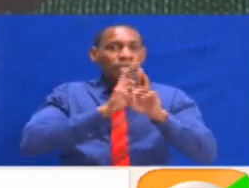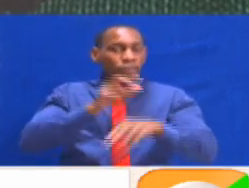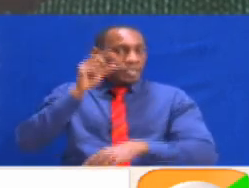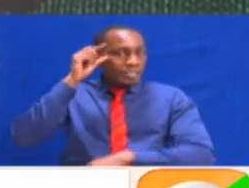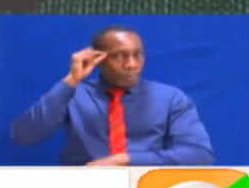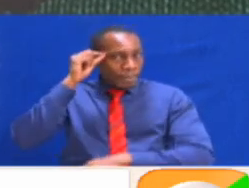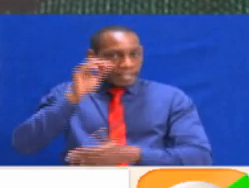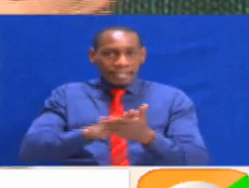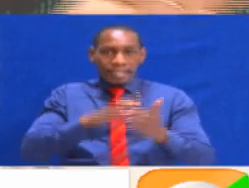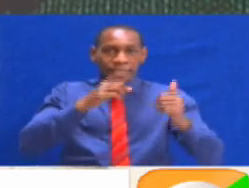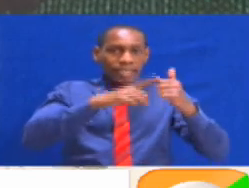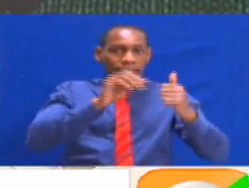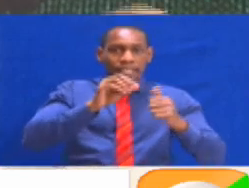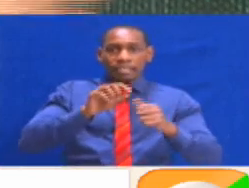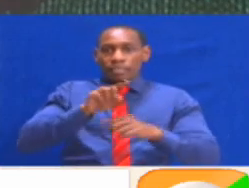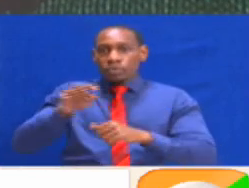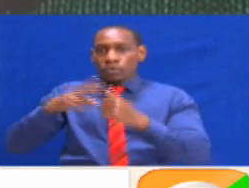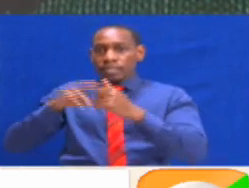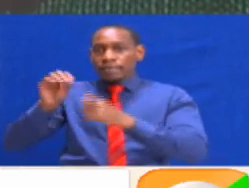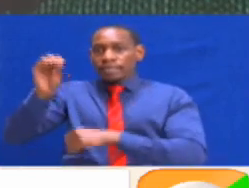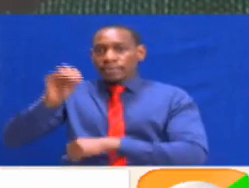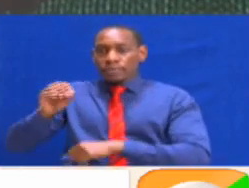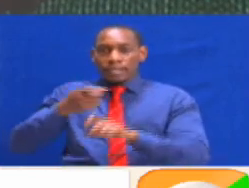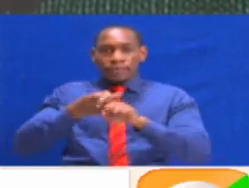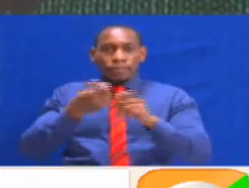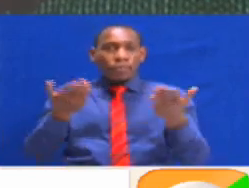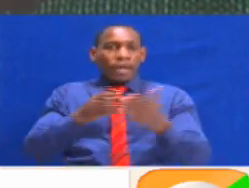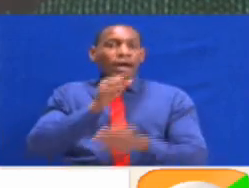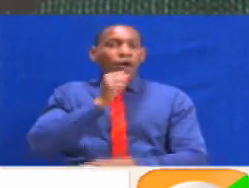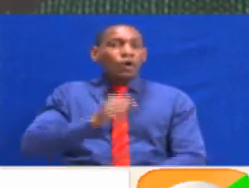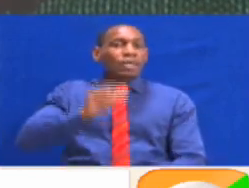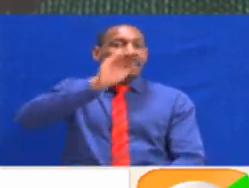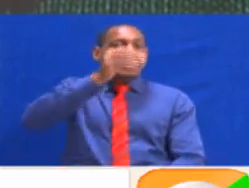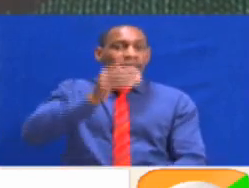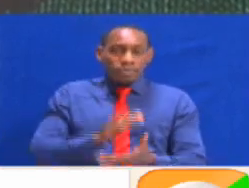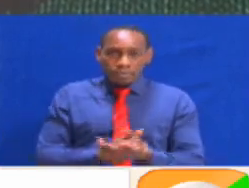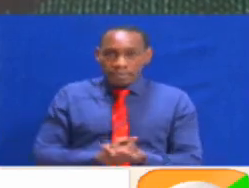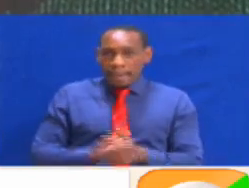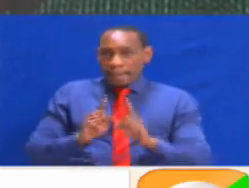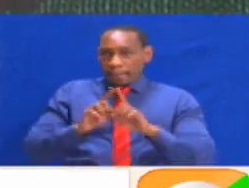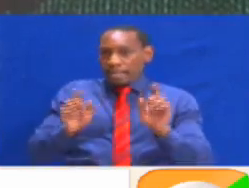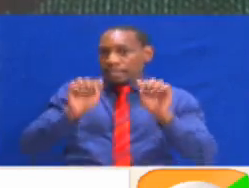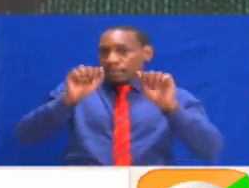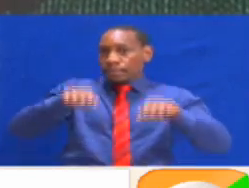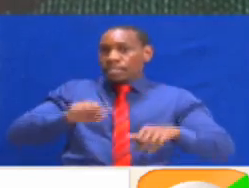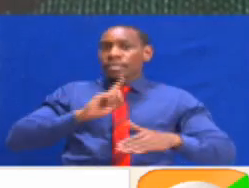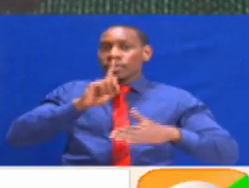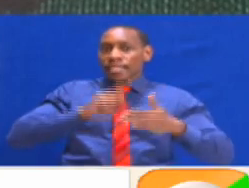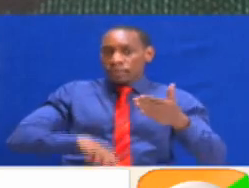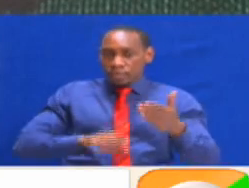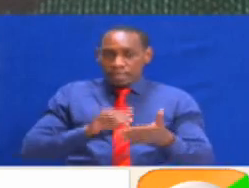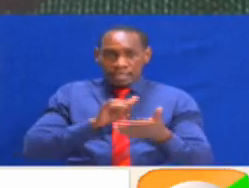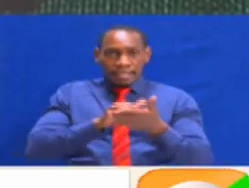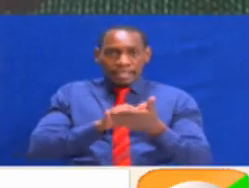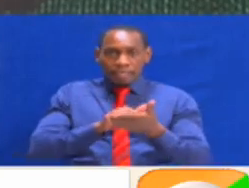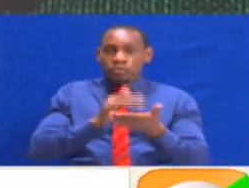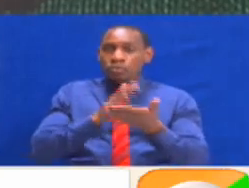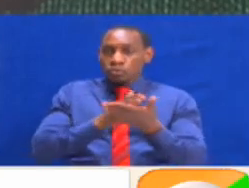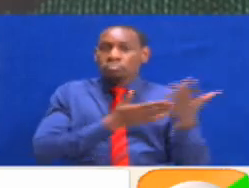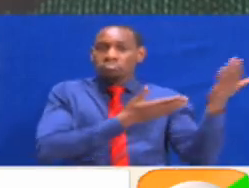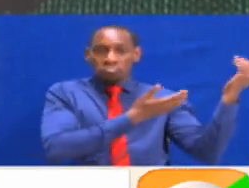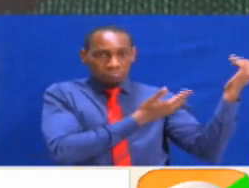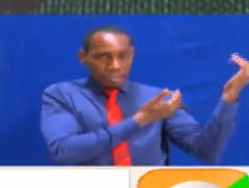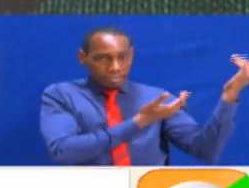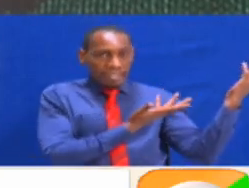Mombasa, 60-70% of those numbers will be from Old Town. But some would say that this was long in coming. I mean,